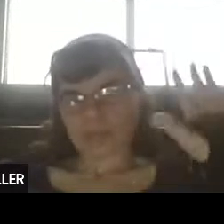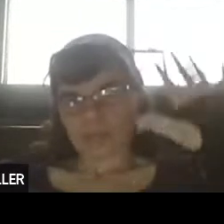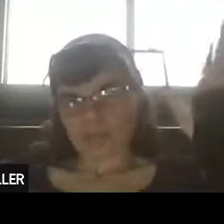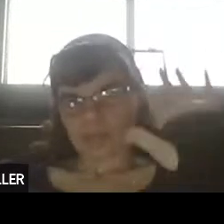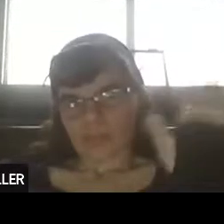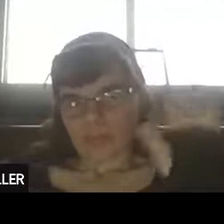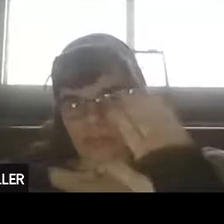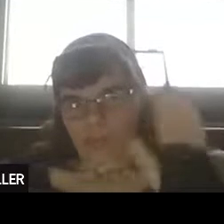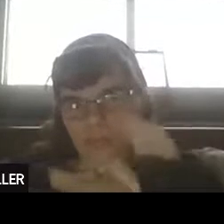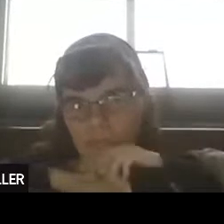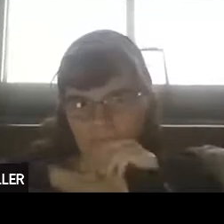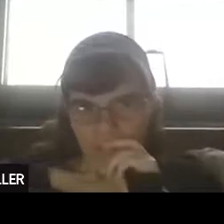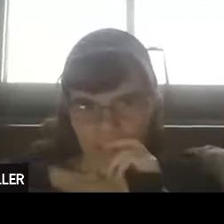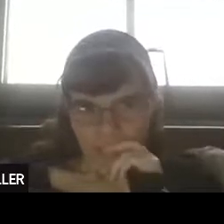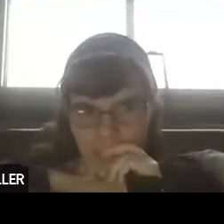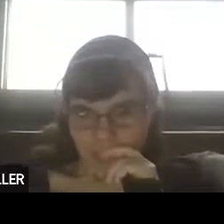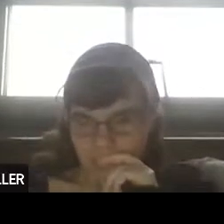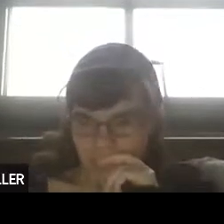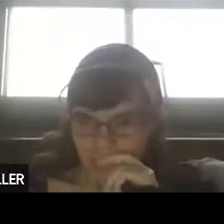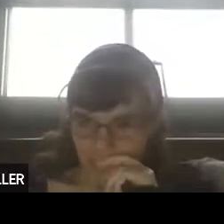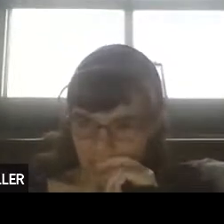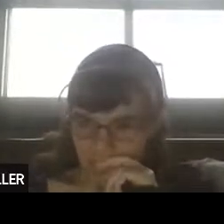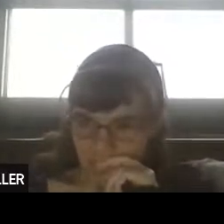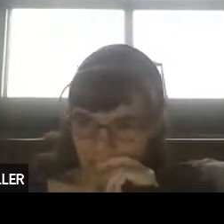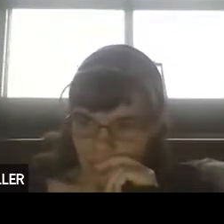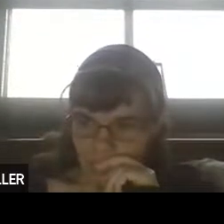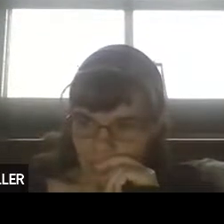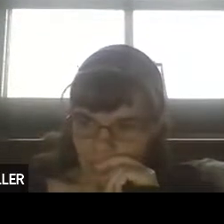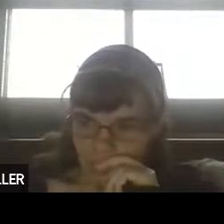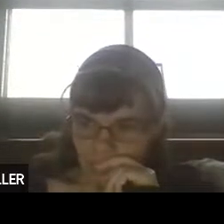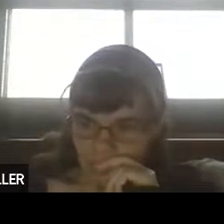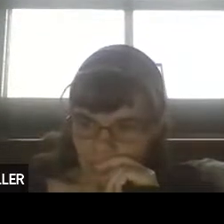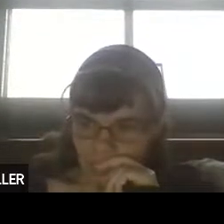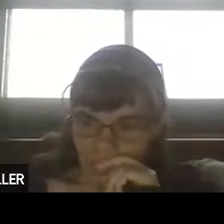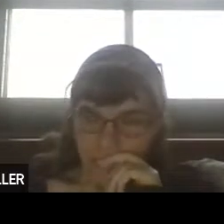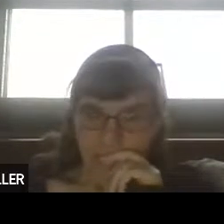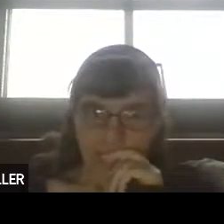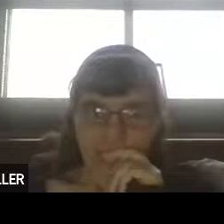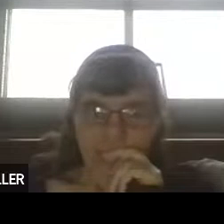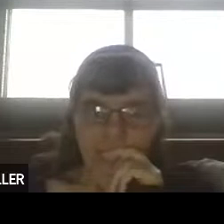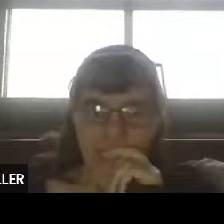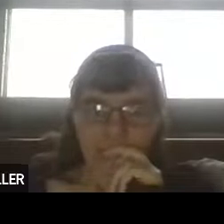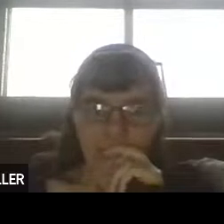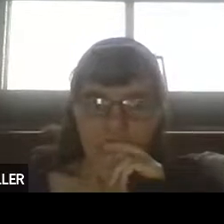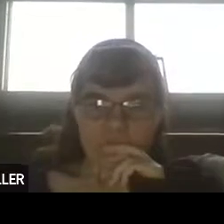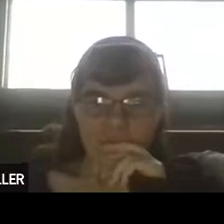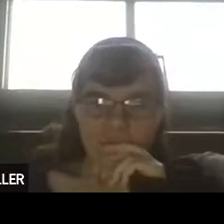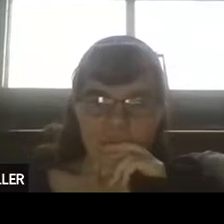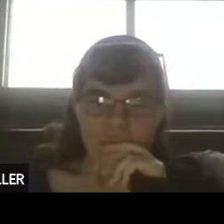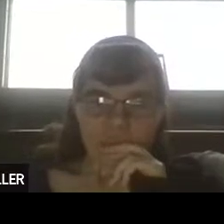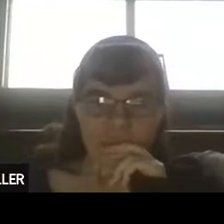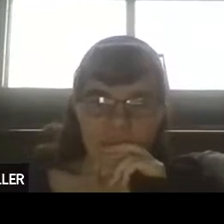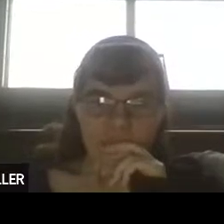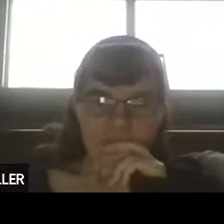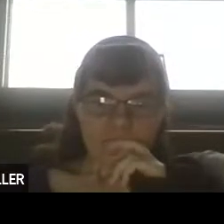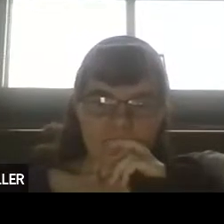that has been their home, right, and has been there for a long time, where they felt that was positive. And it doesn't necessarily mean it's going to be